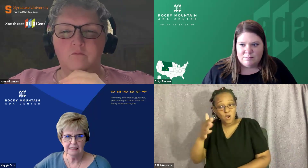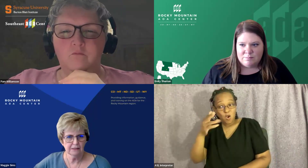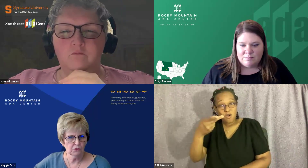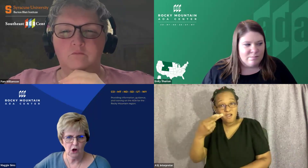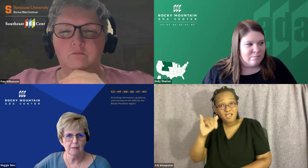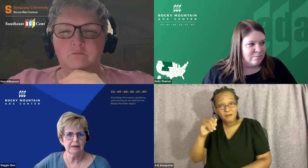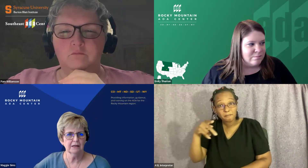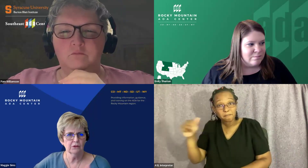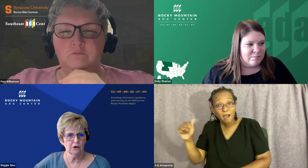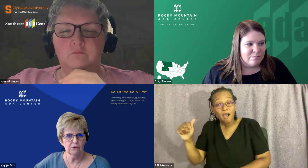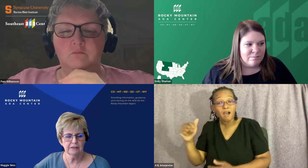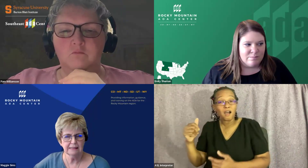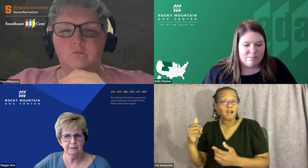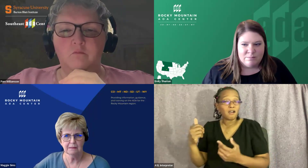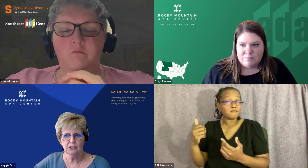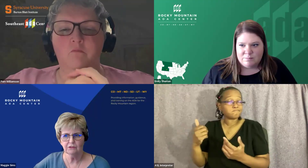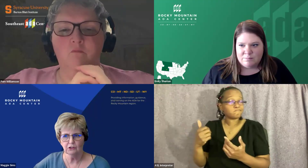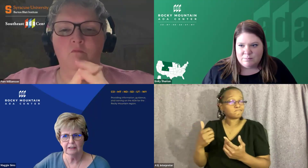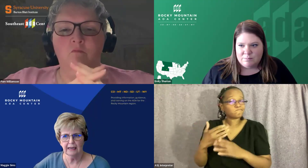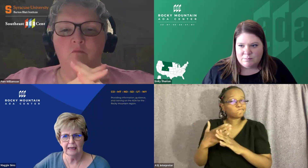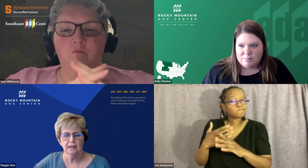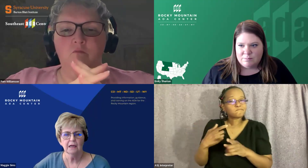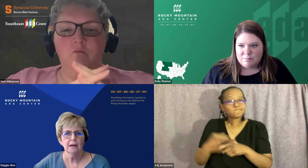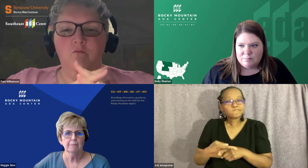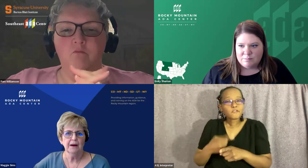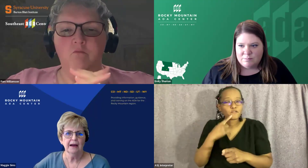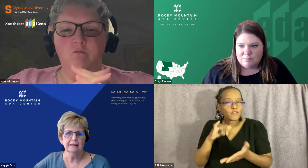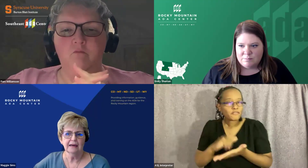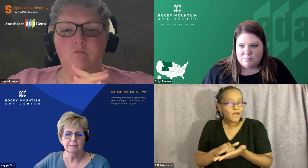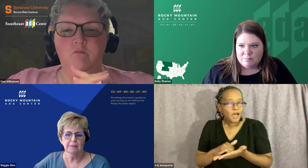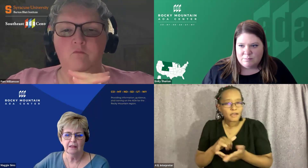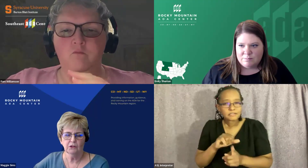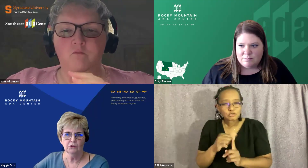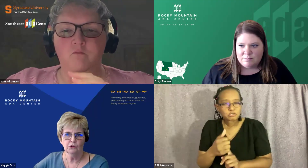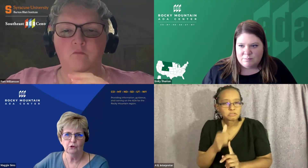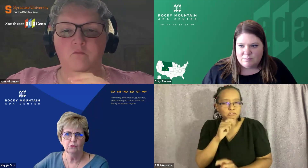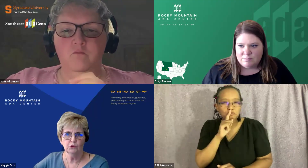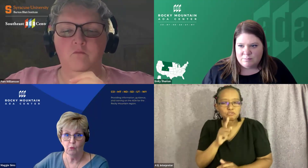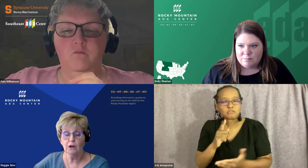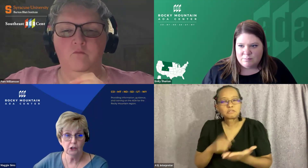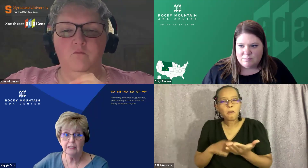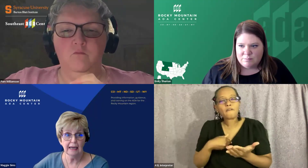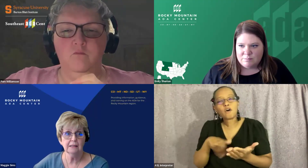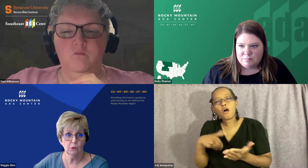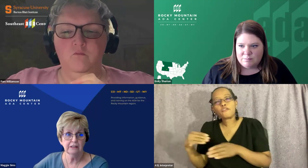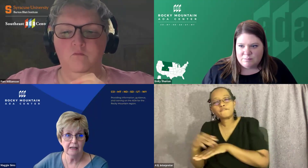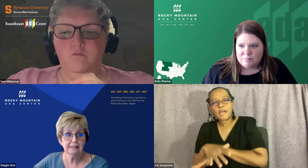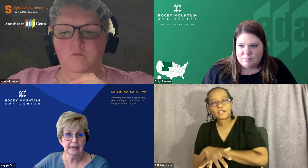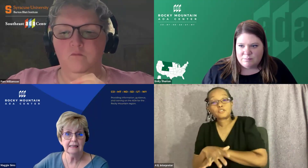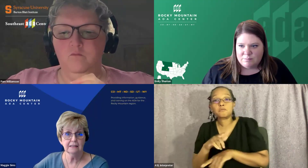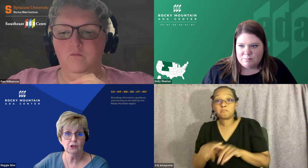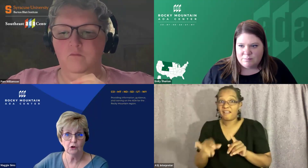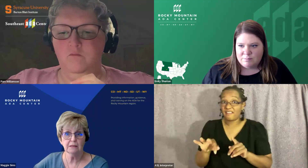this circumstance or not, but I know there are other things sometimes you have to look at. But you want to look at it, you